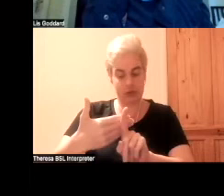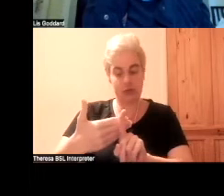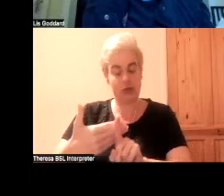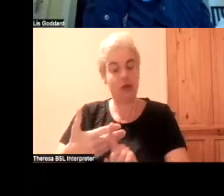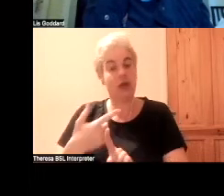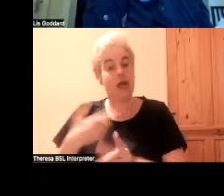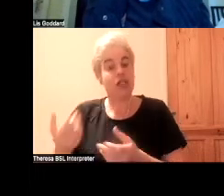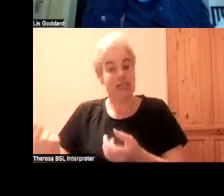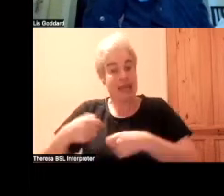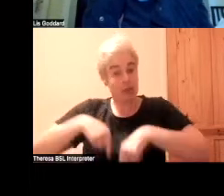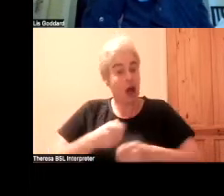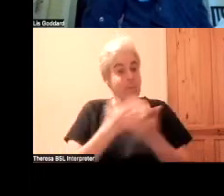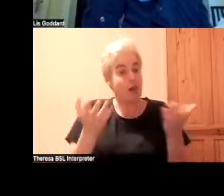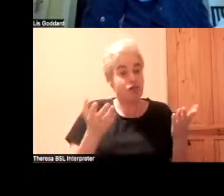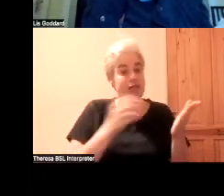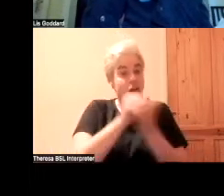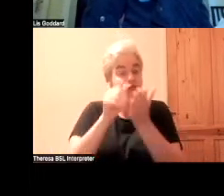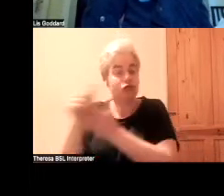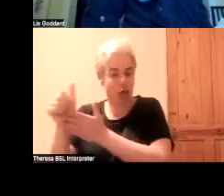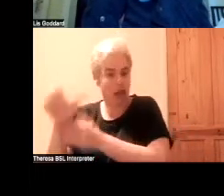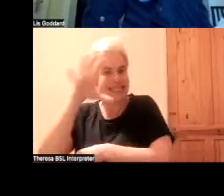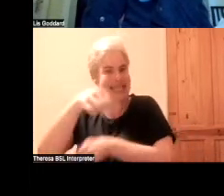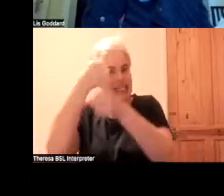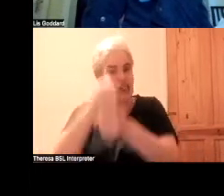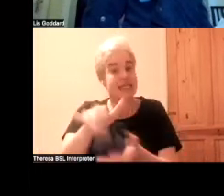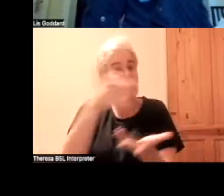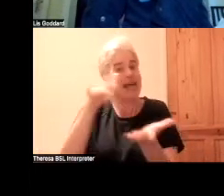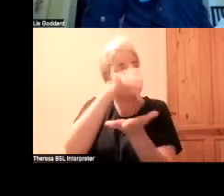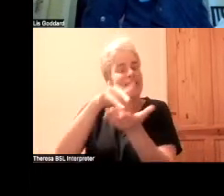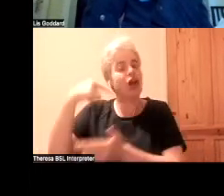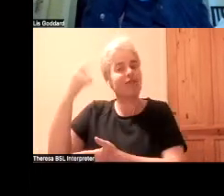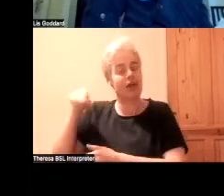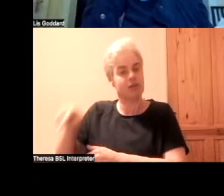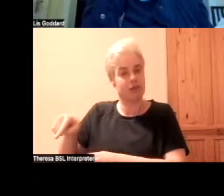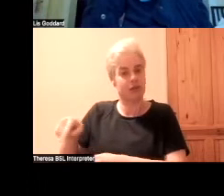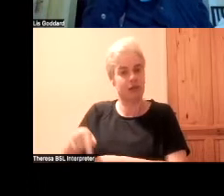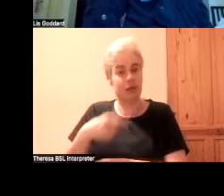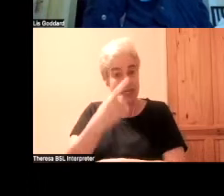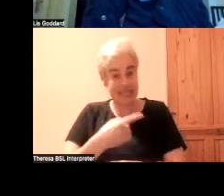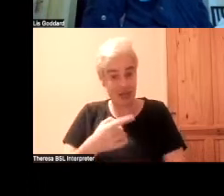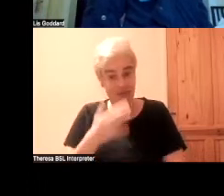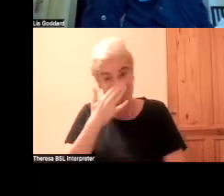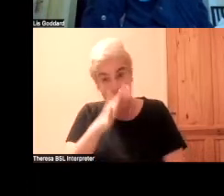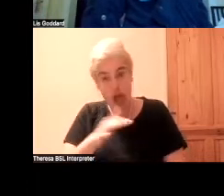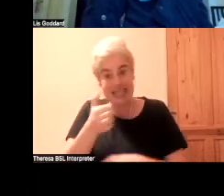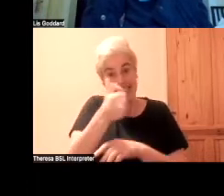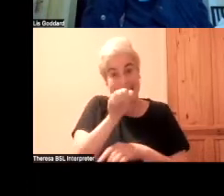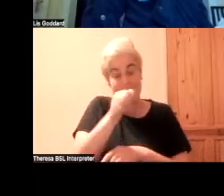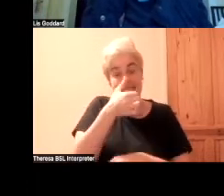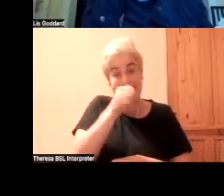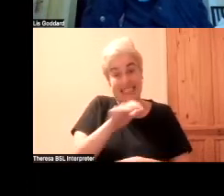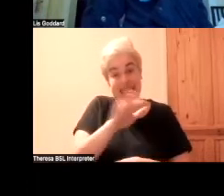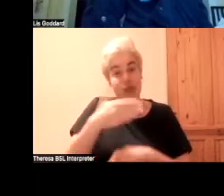to our multicultural estate church in the centre of London. She's in her early 60s,